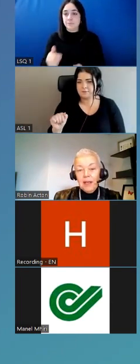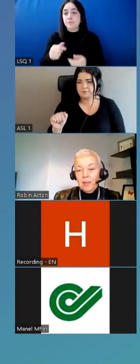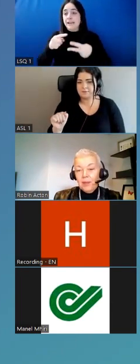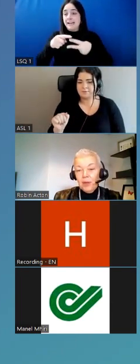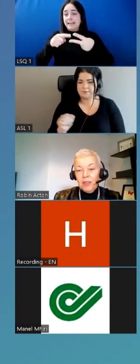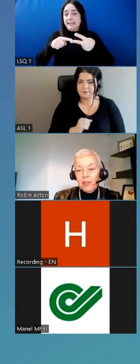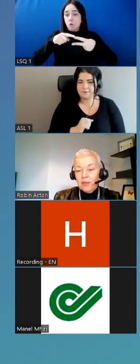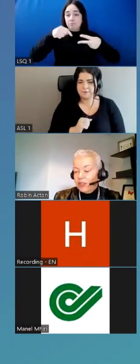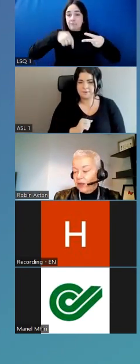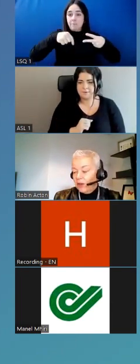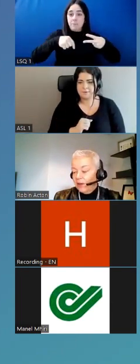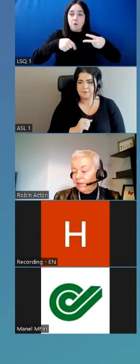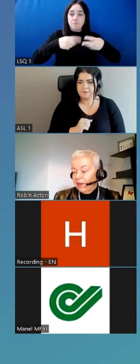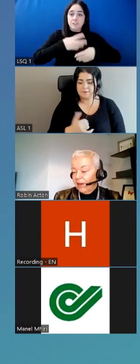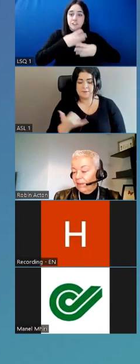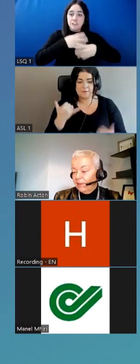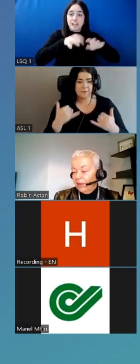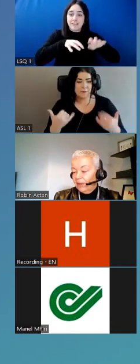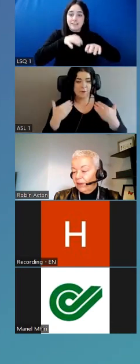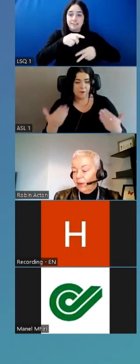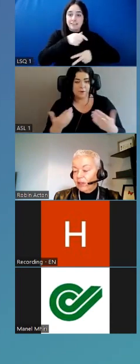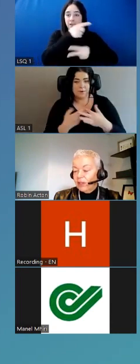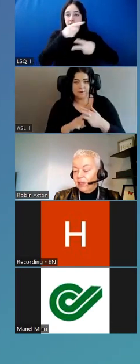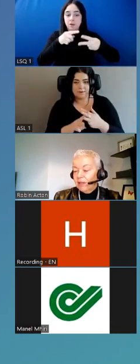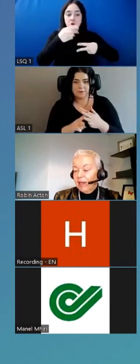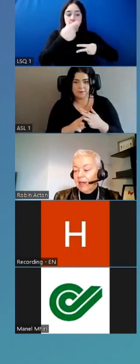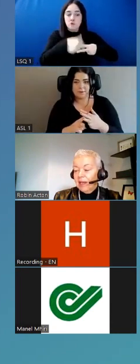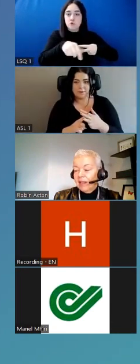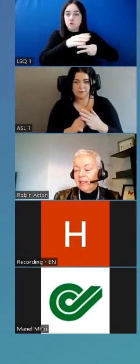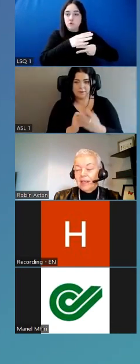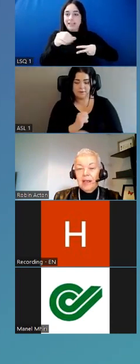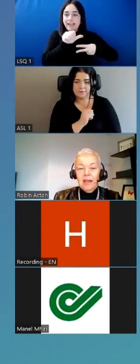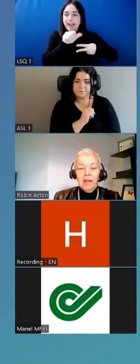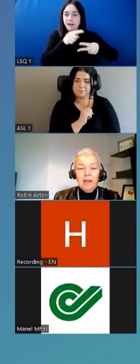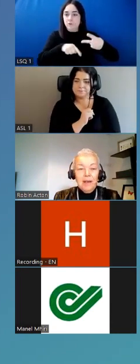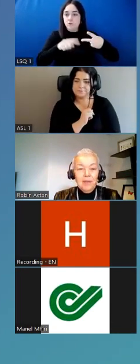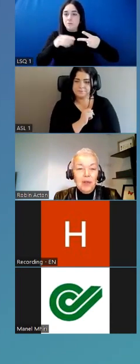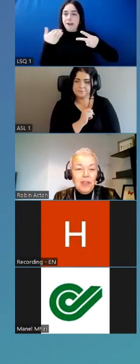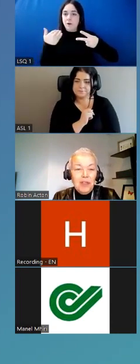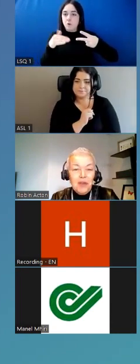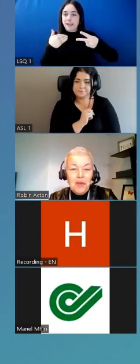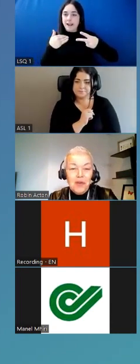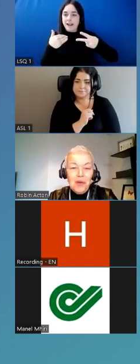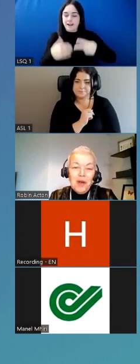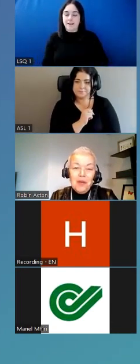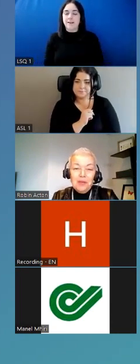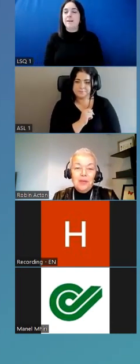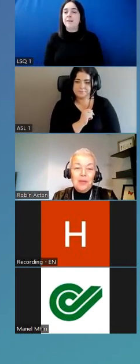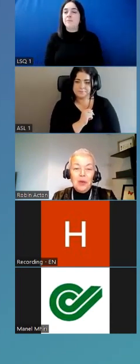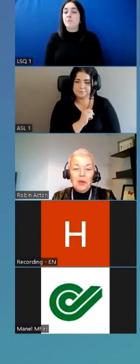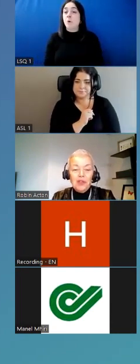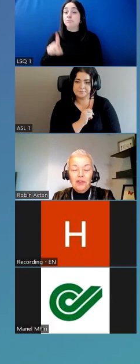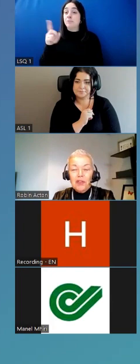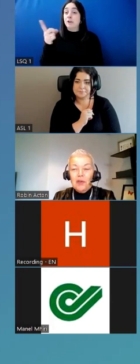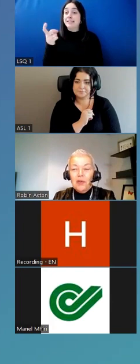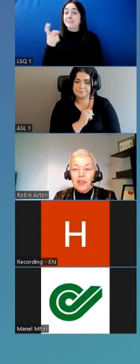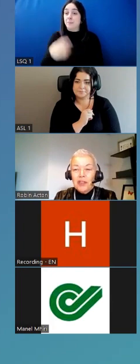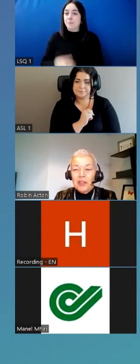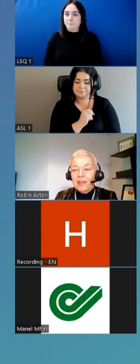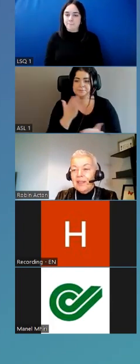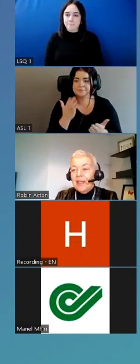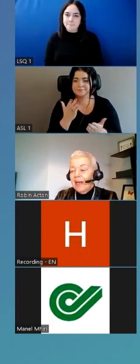But I'm going to start off with a question, and I'm going to propose the